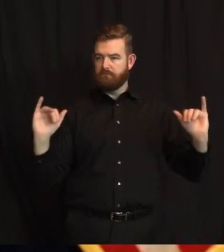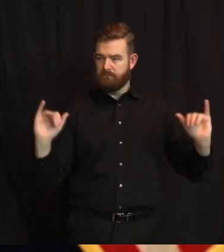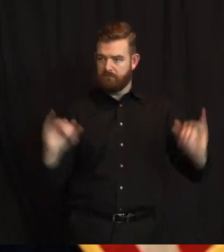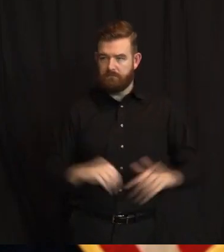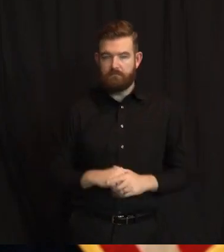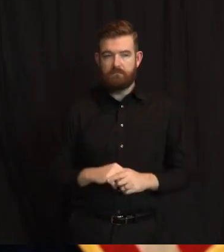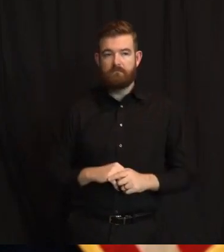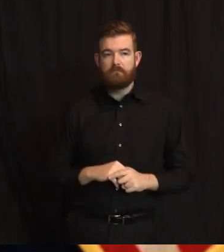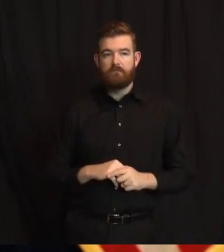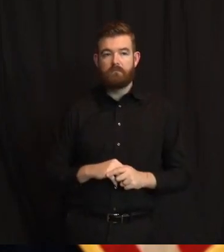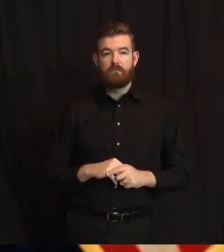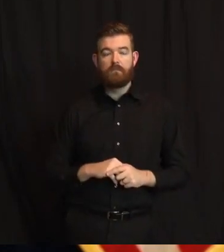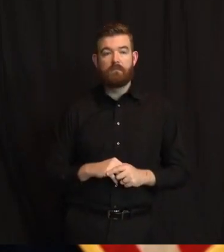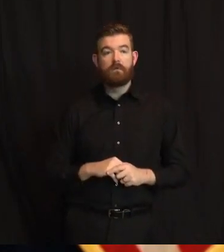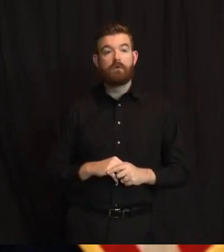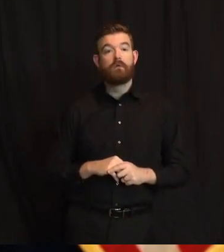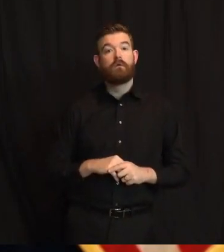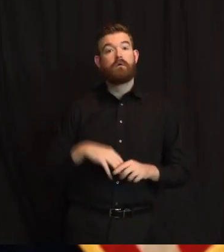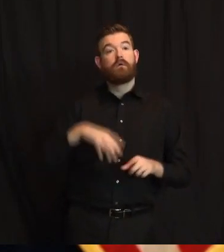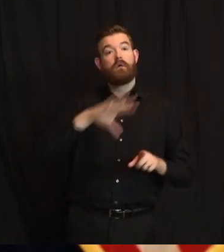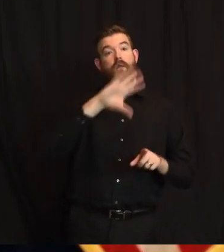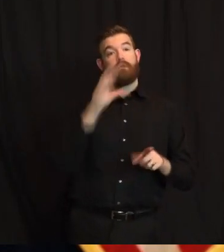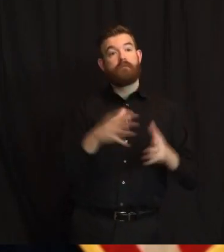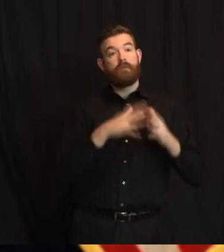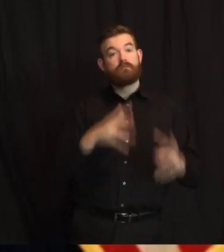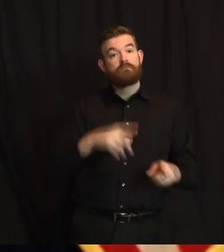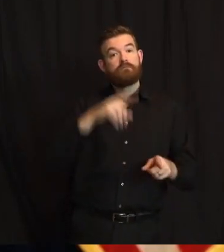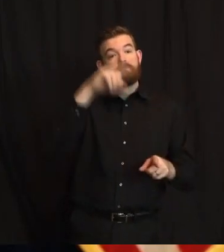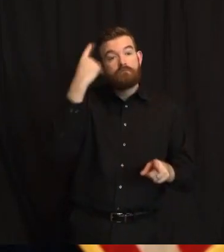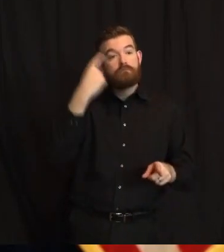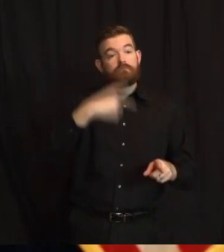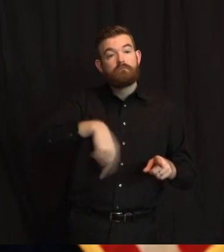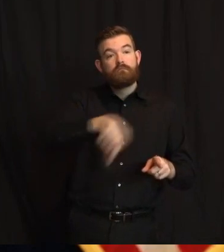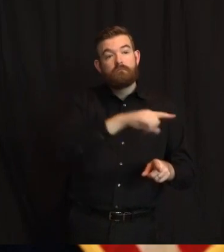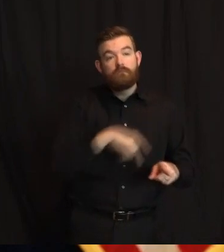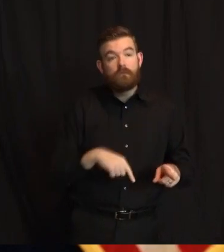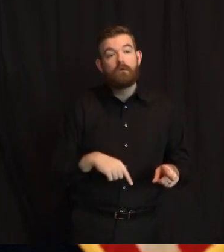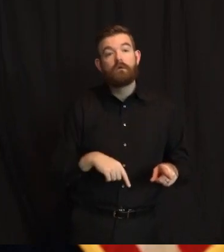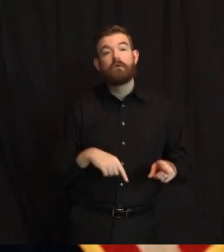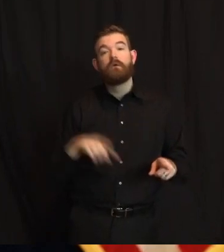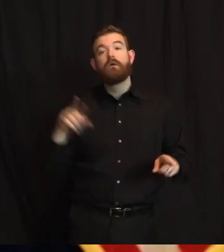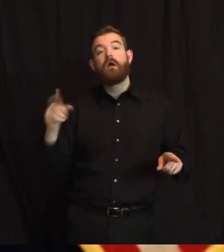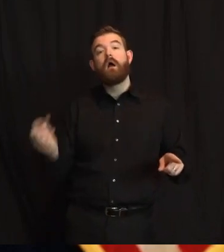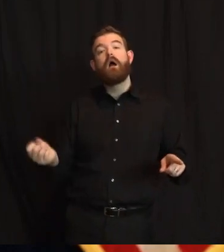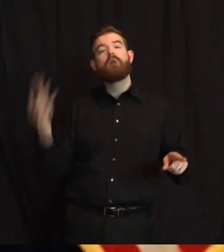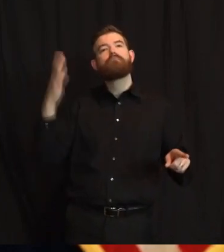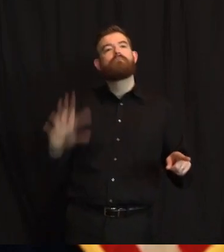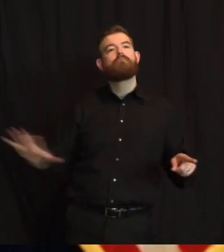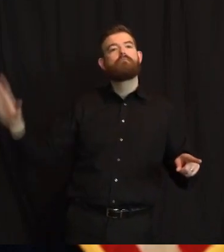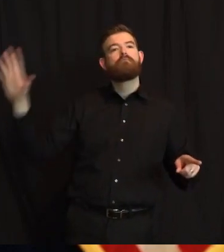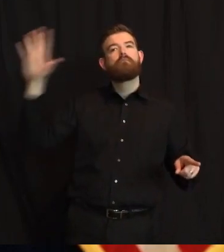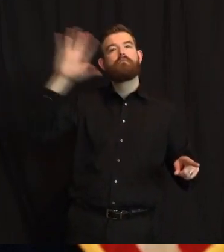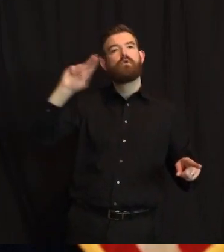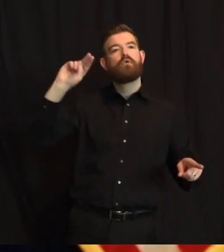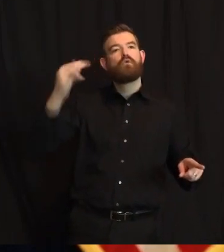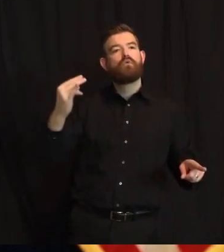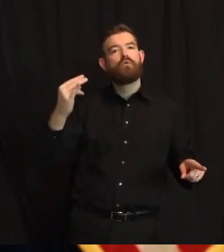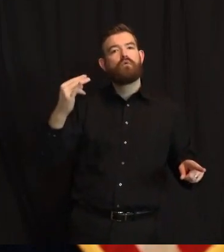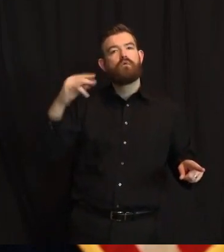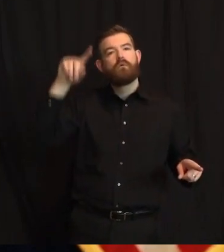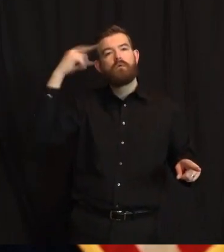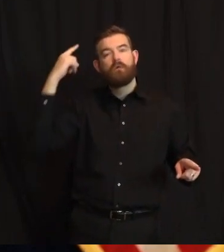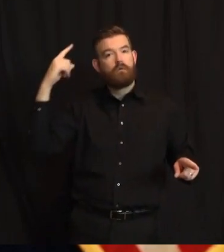50% over the representation of the African American community in our broad New Jersey community. Just